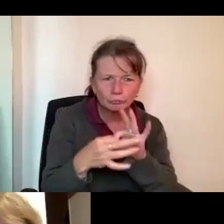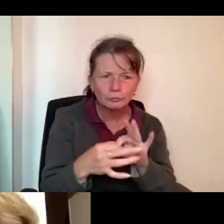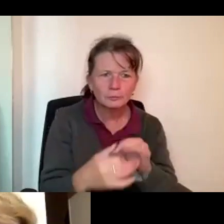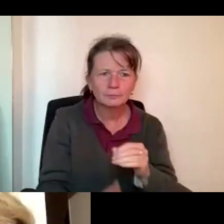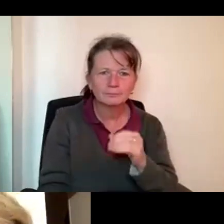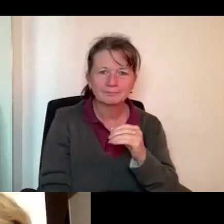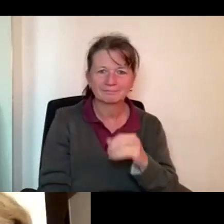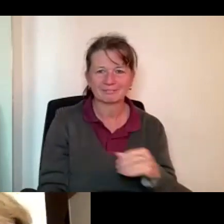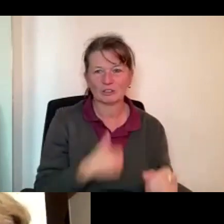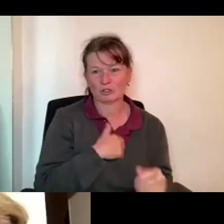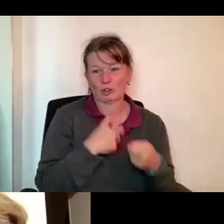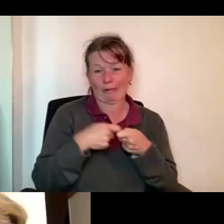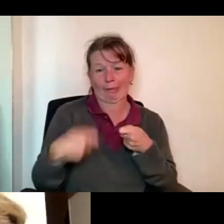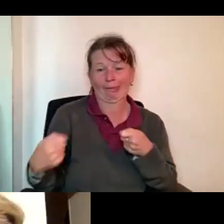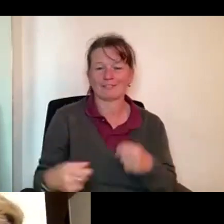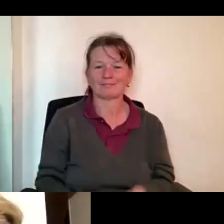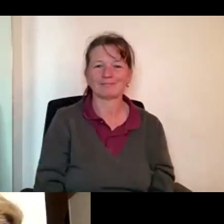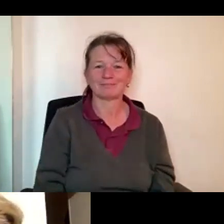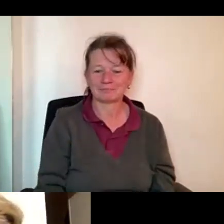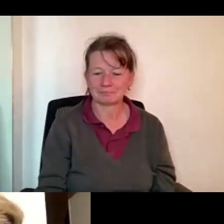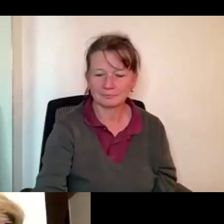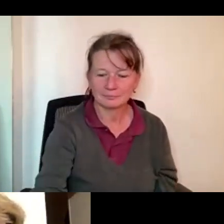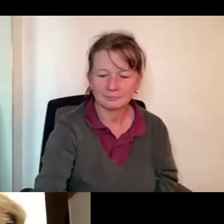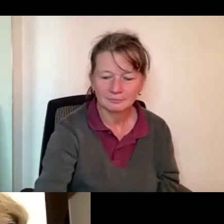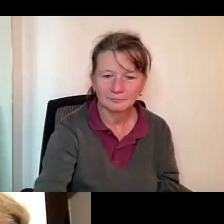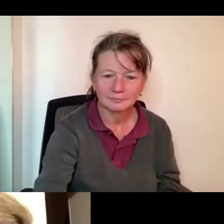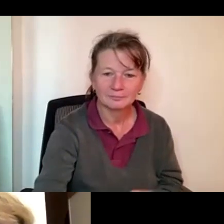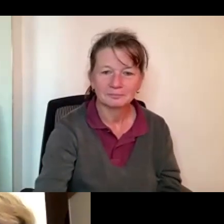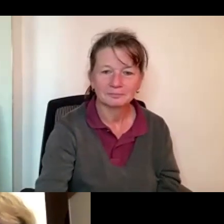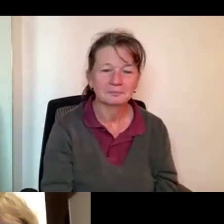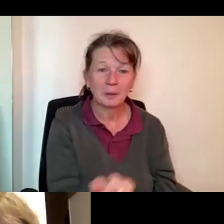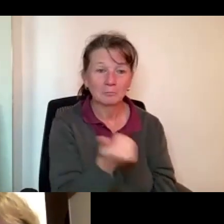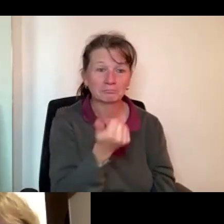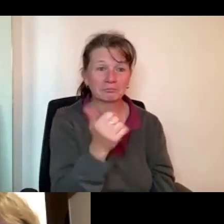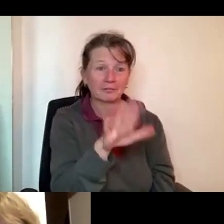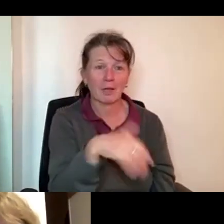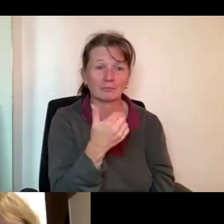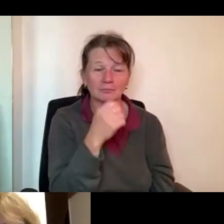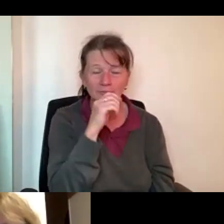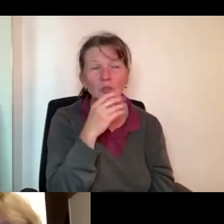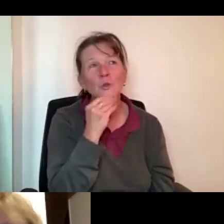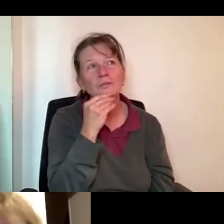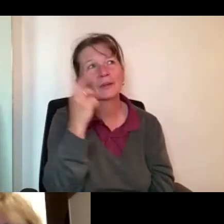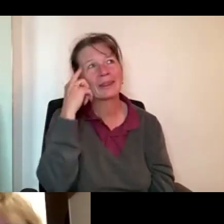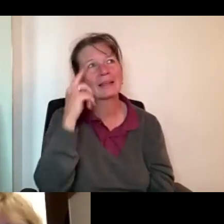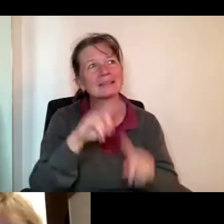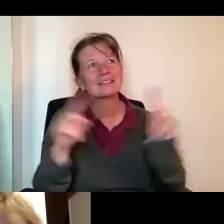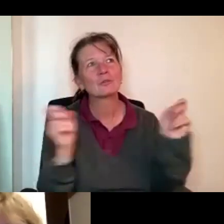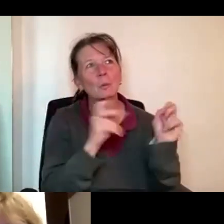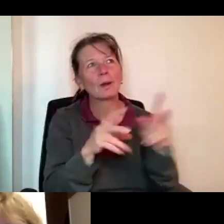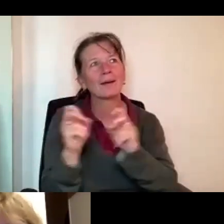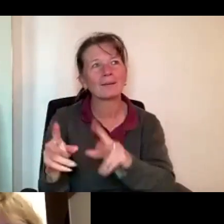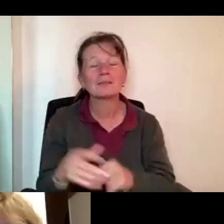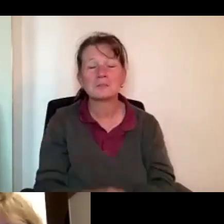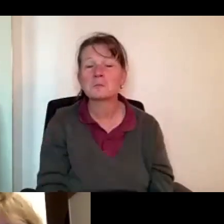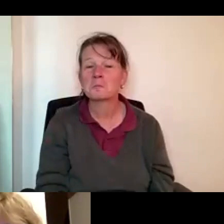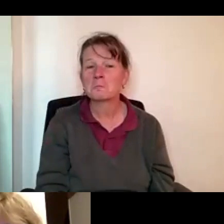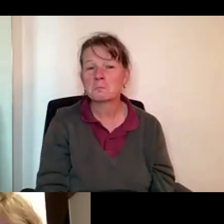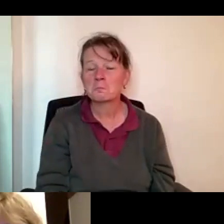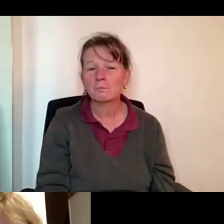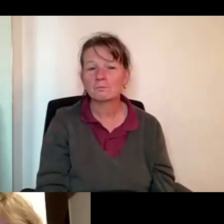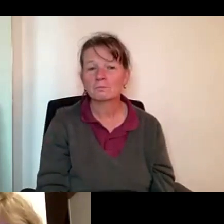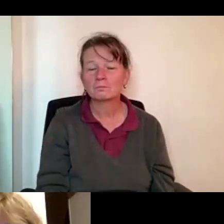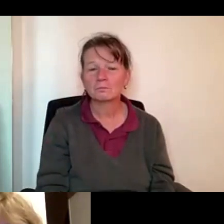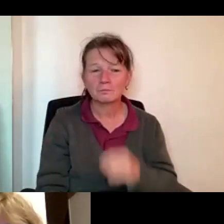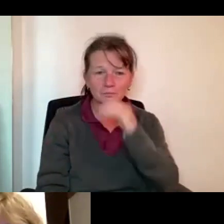sorry. No, don't apologise. It's useful to think about other ways that open calls could